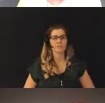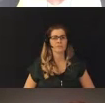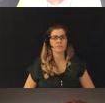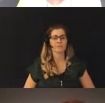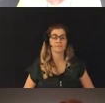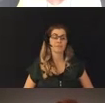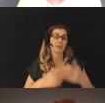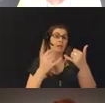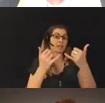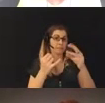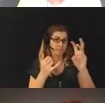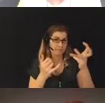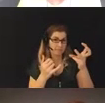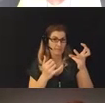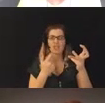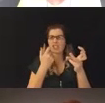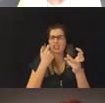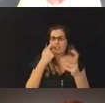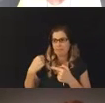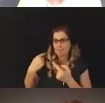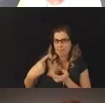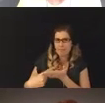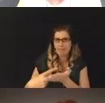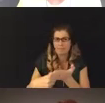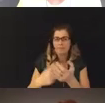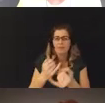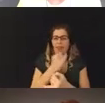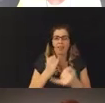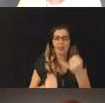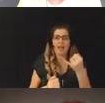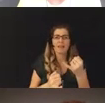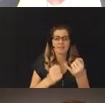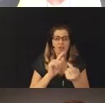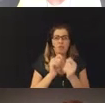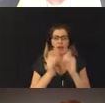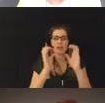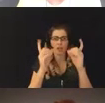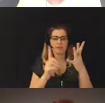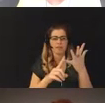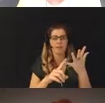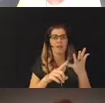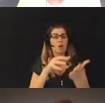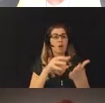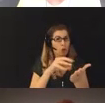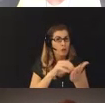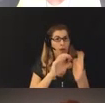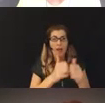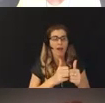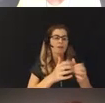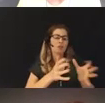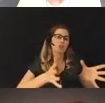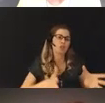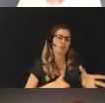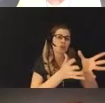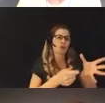Now, all of these things that we've discussed are supported by this last tenet of transformative education, which is that learning is supported by